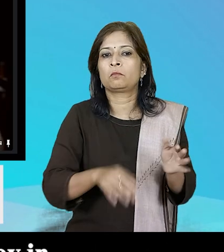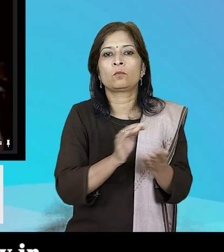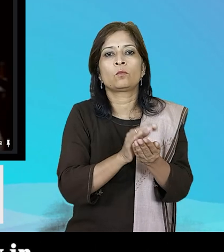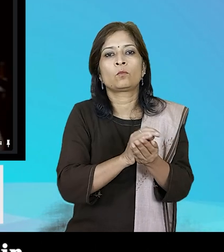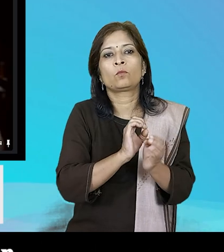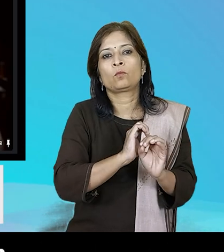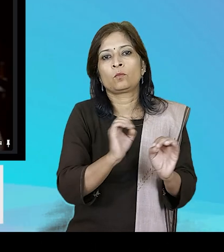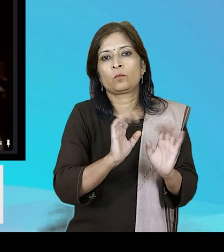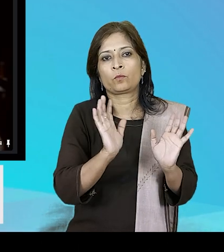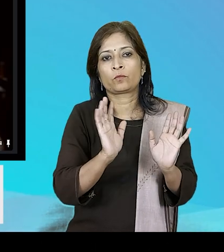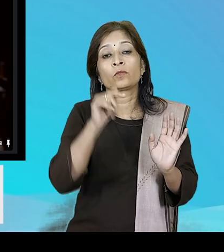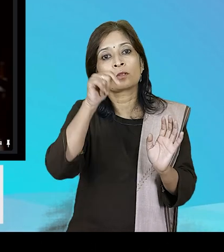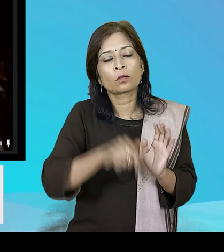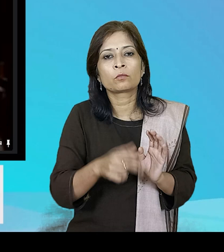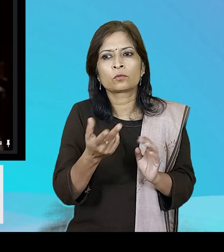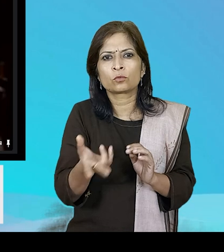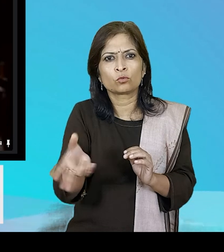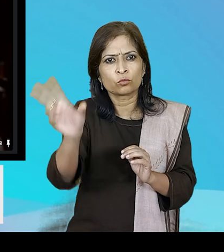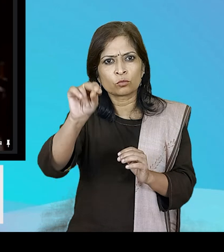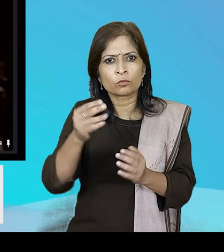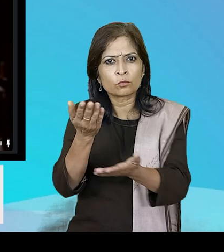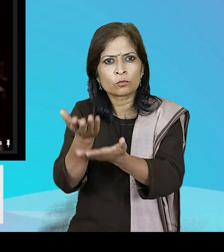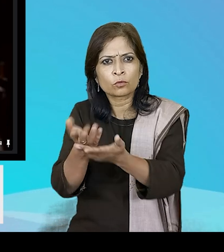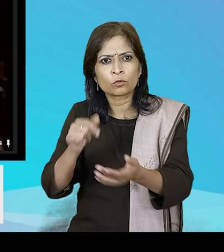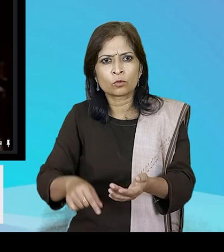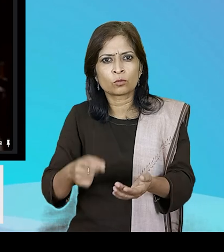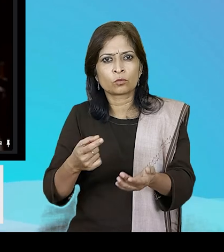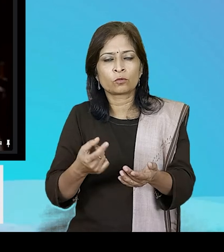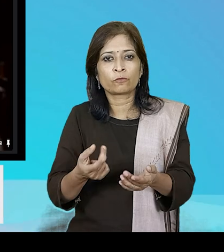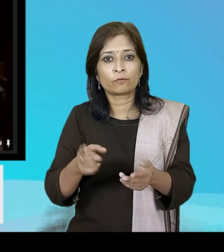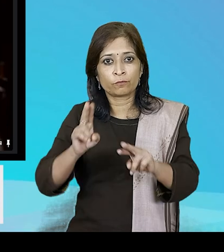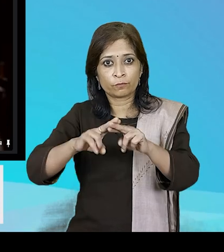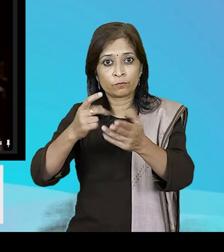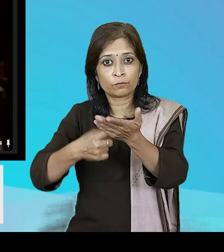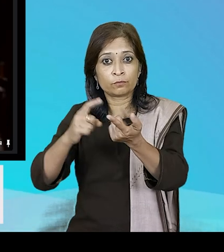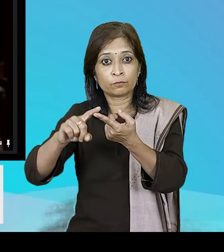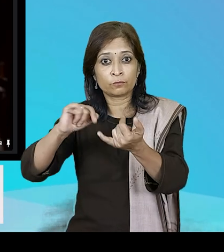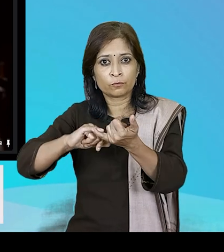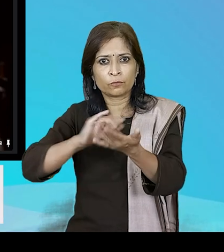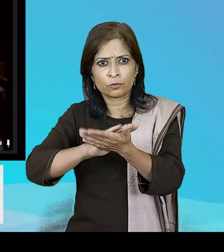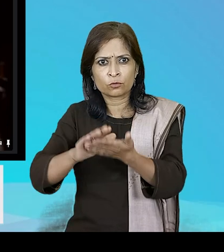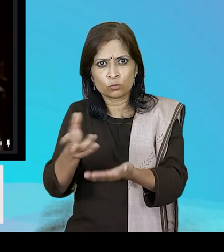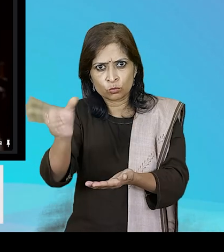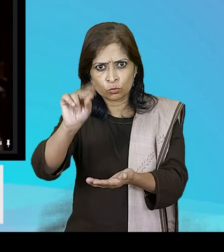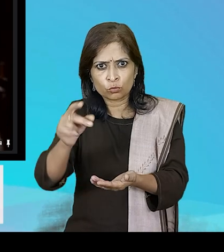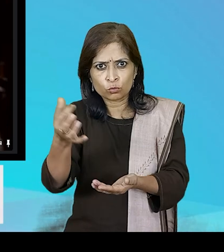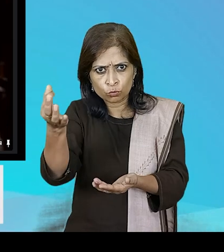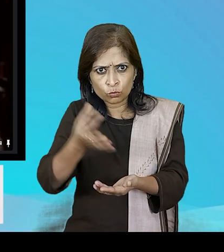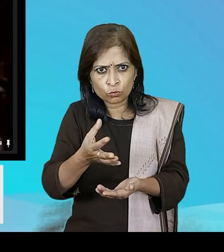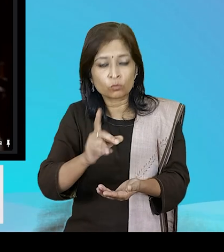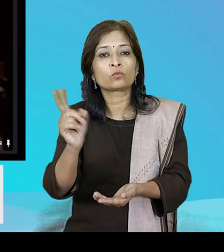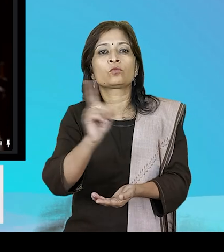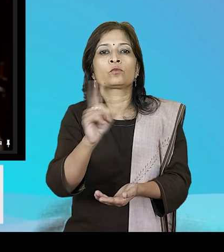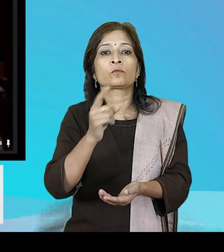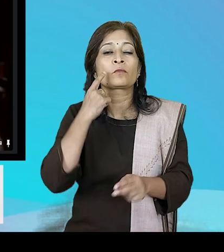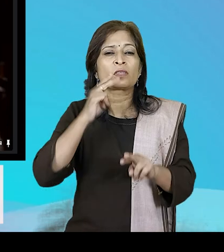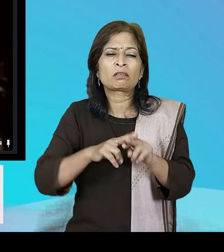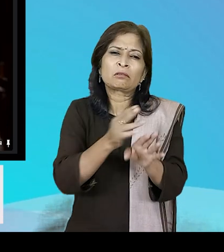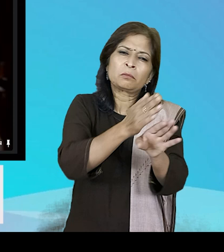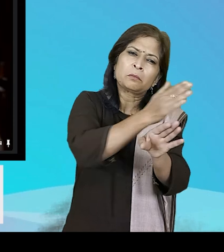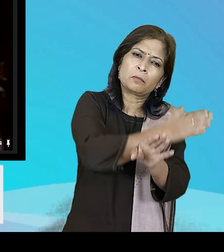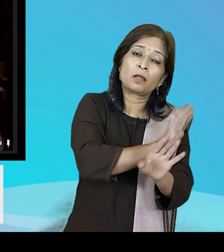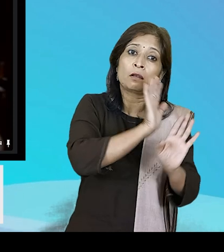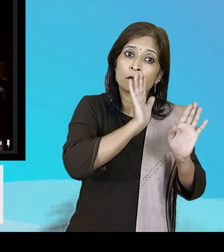a passport, so my Mhm. next passport will also be a fresh passport. But that is not the case. If you have ever held a